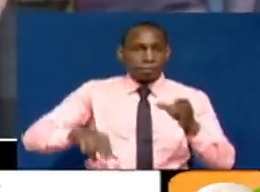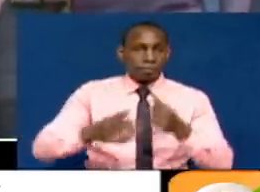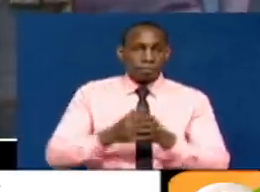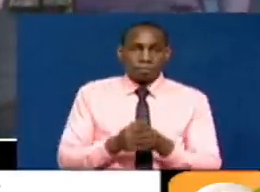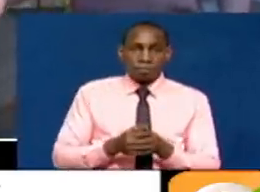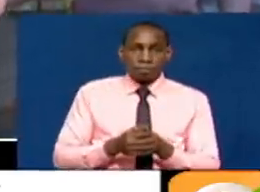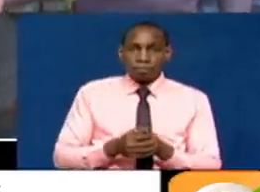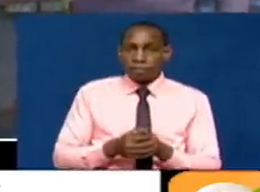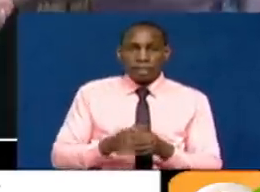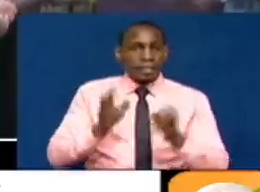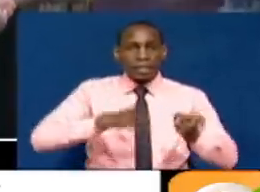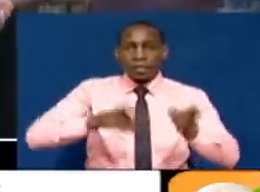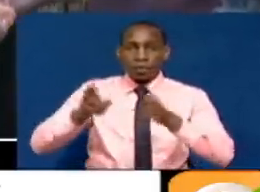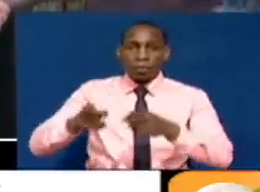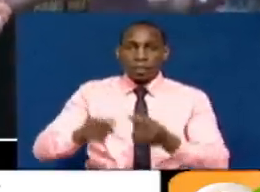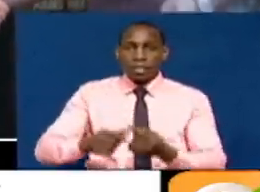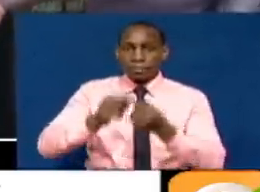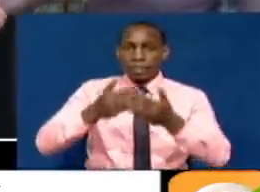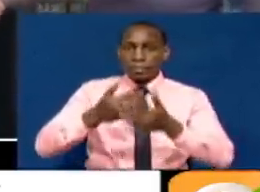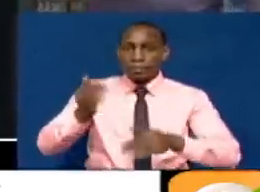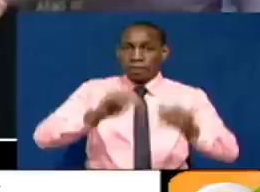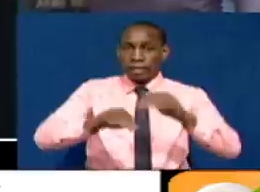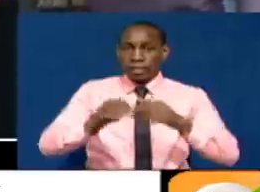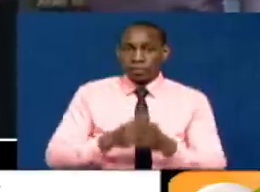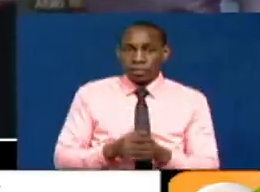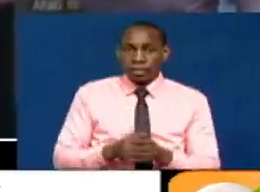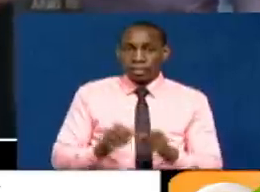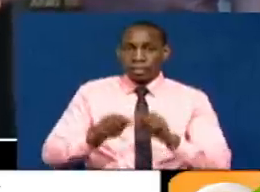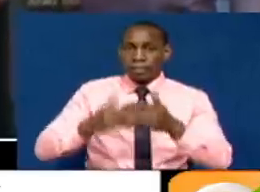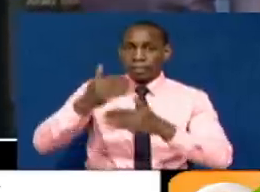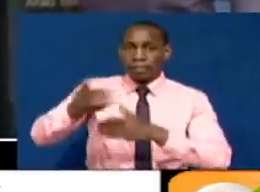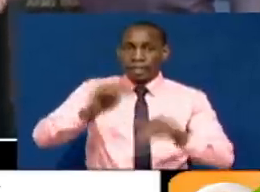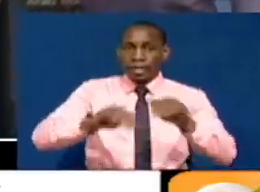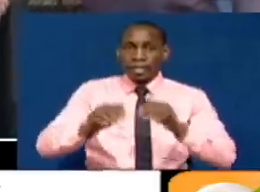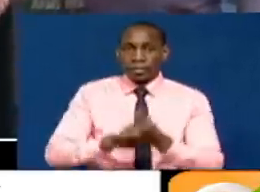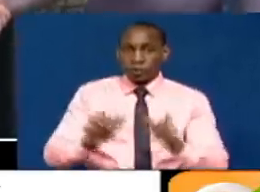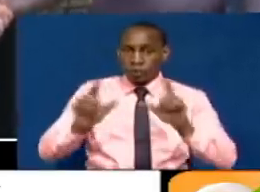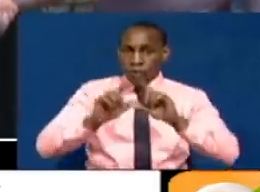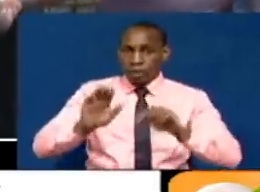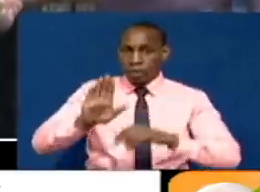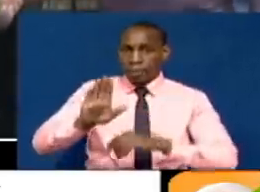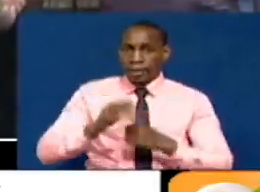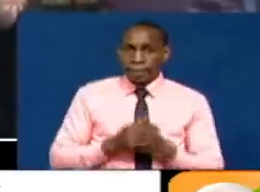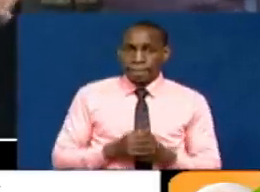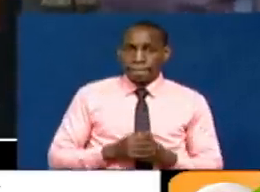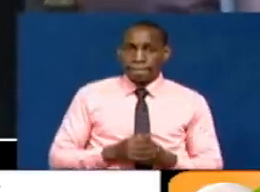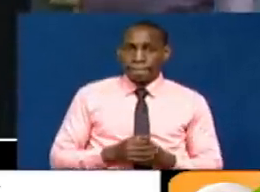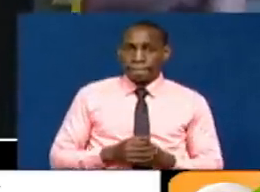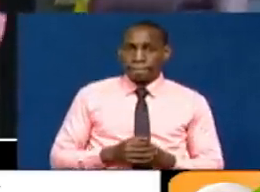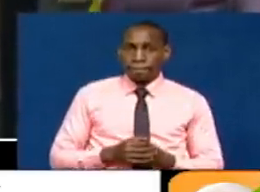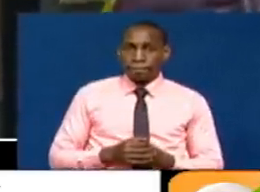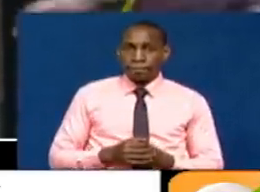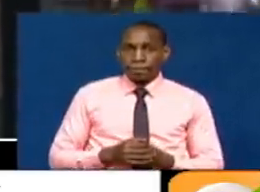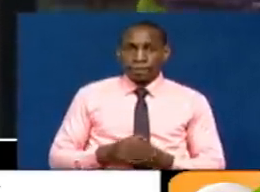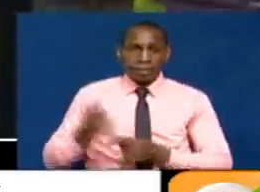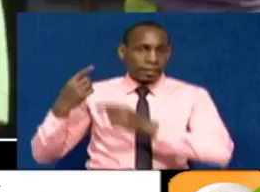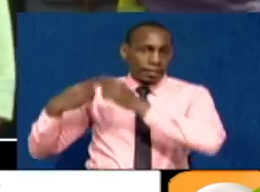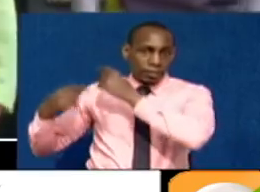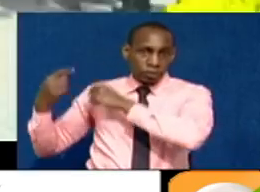are part of the norm, especially pre-election and even post-election. And you had mentioned the